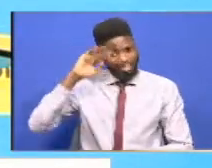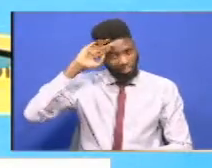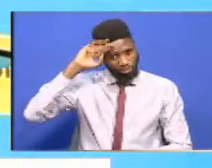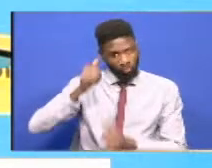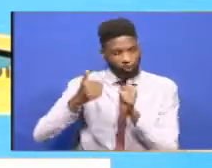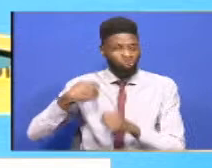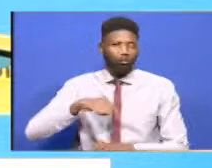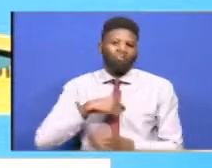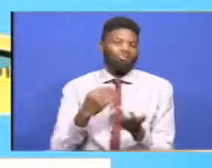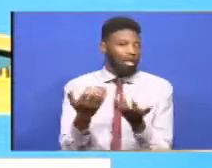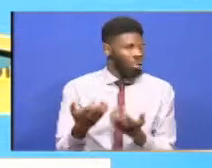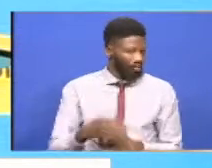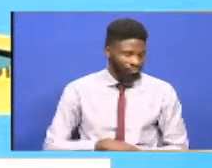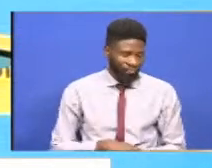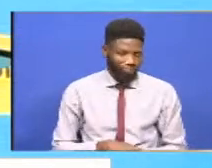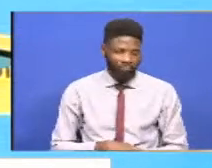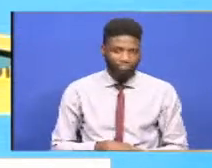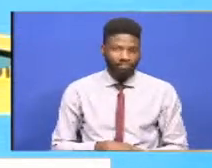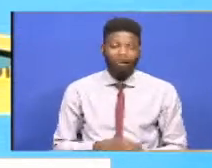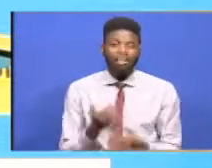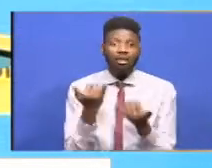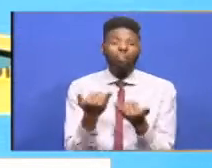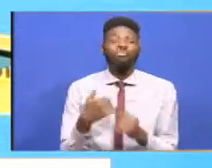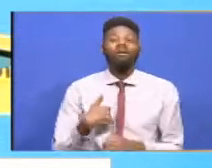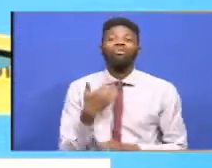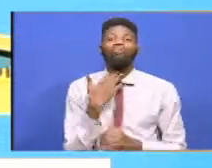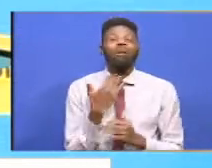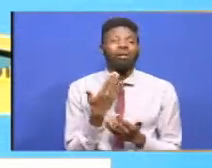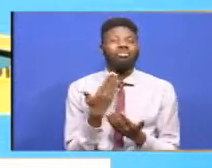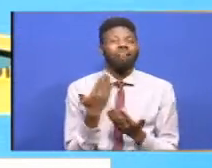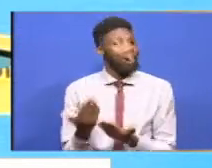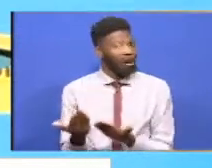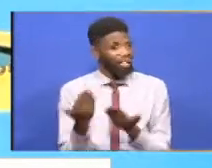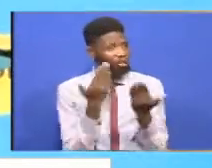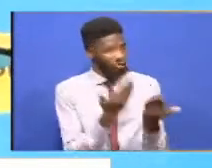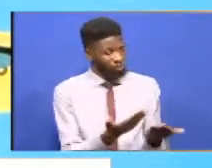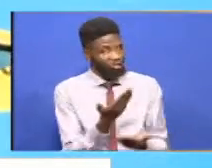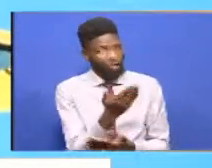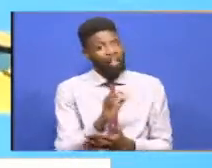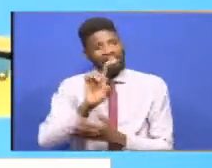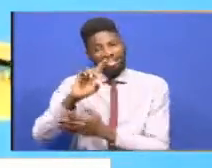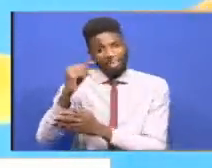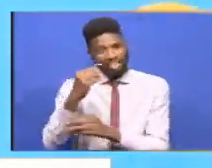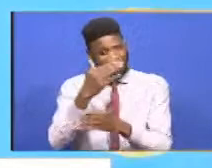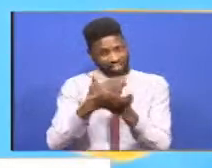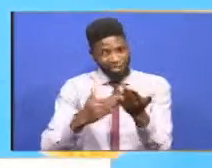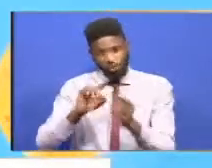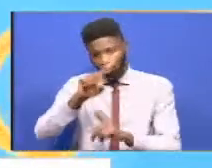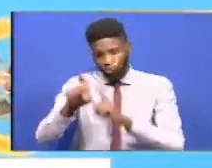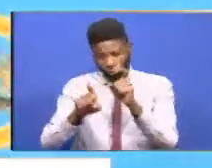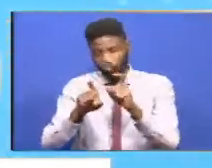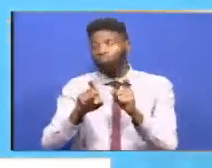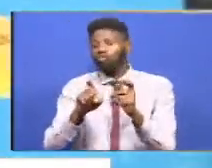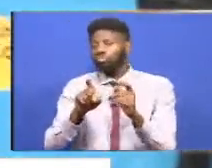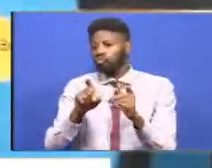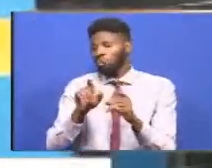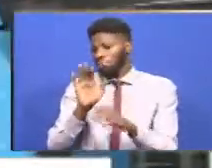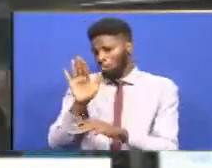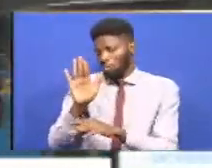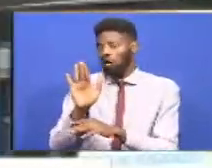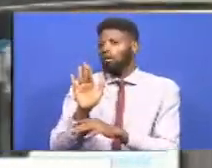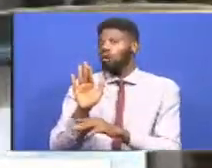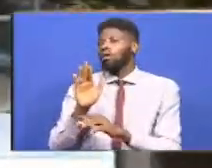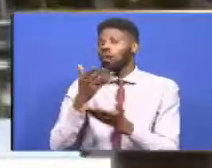see. So let me now hand over to the DG to respond to some of those questions that came to him.